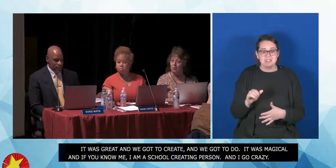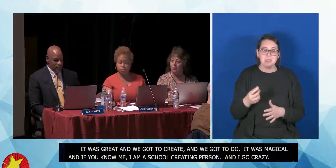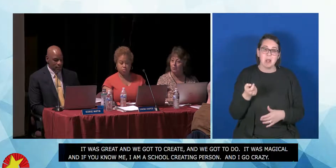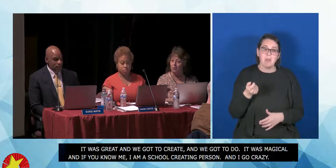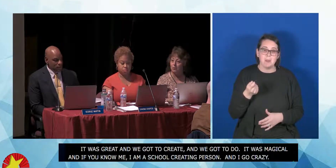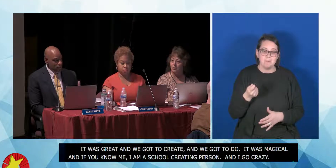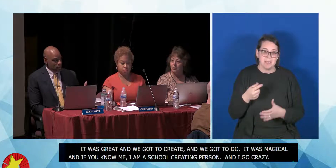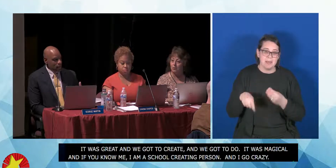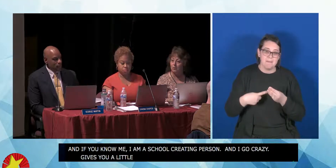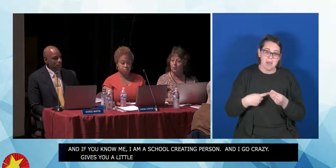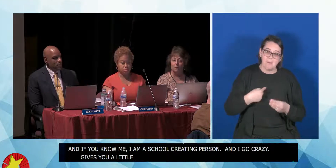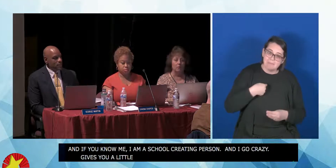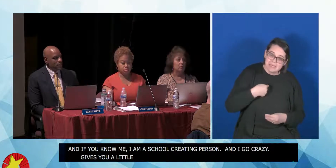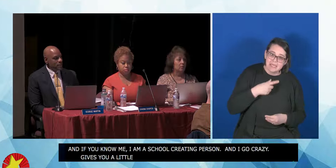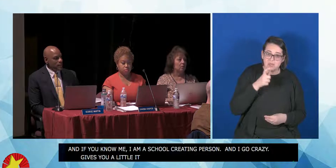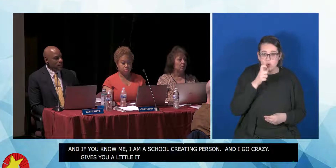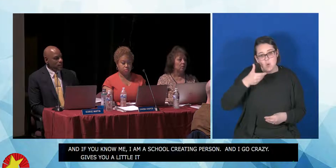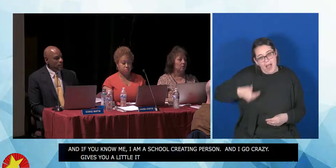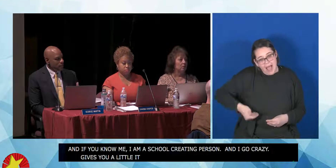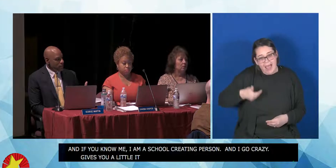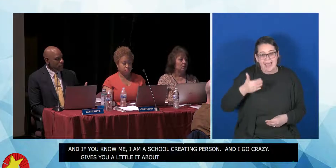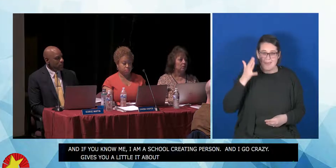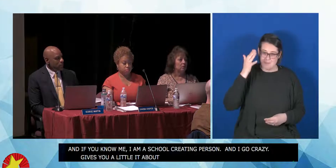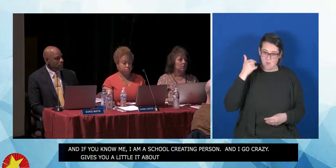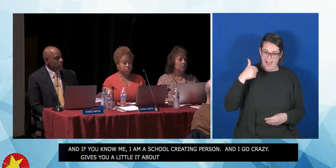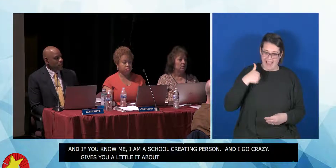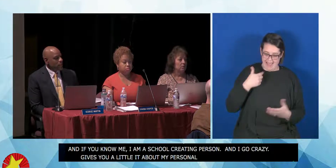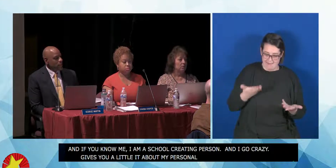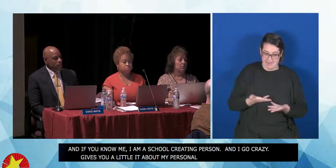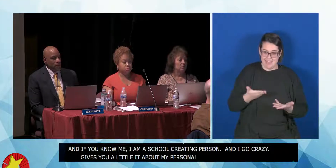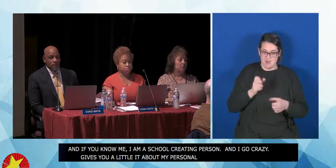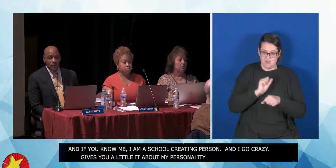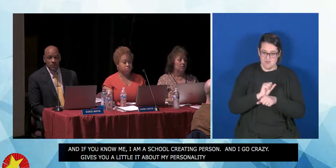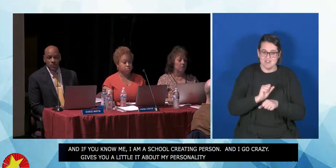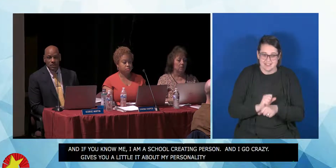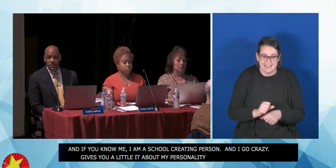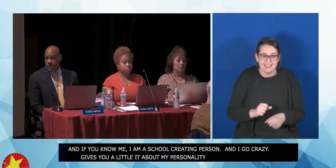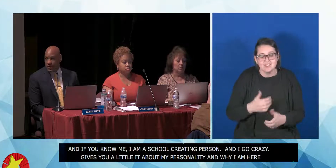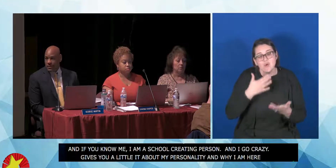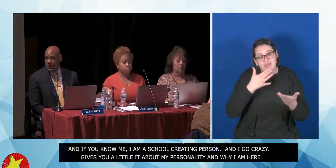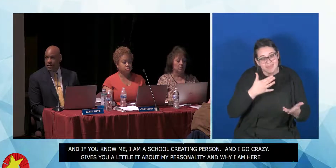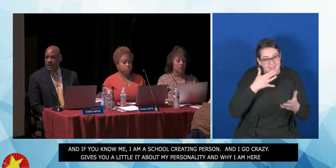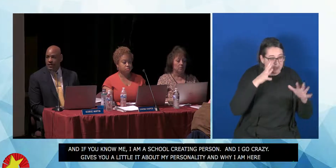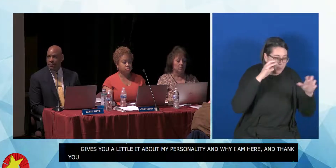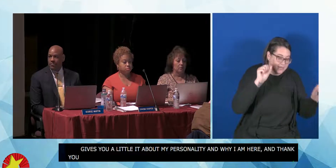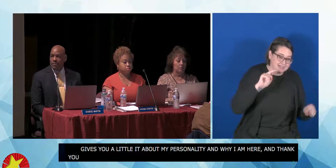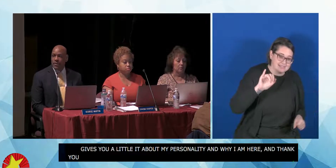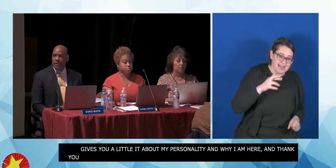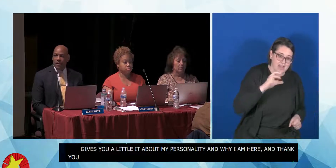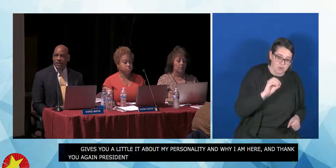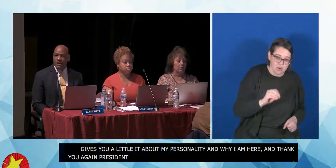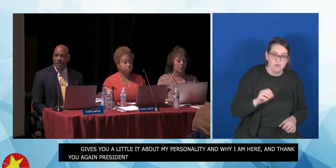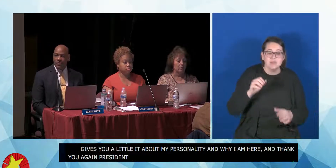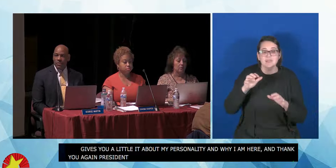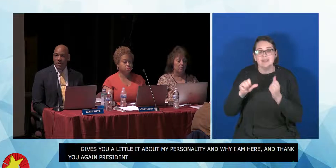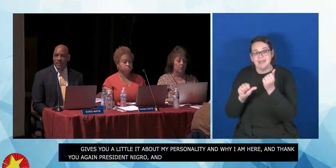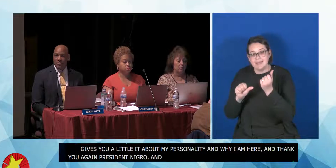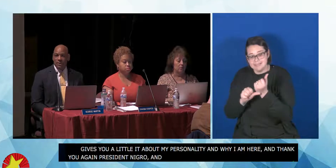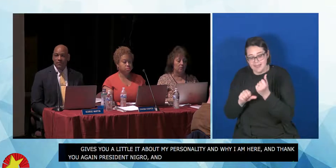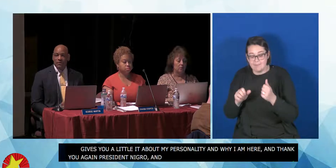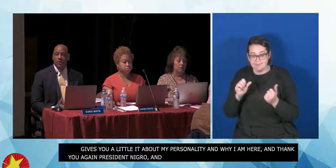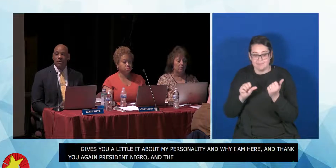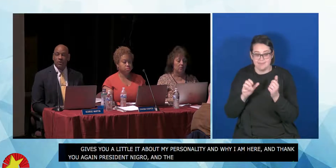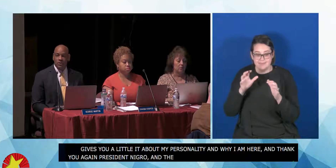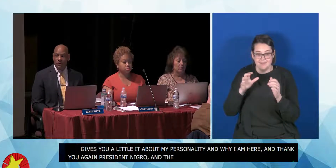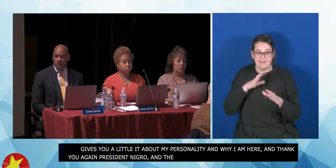again, thank you, President Nigro and the board. Thank you to Superintendent Reichman. And it took me to